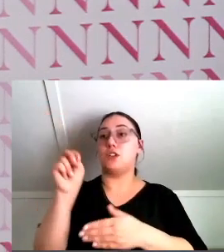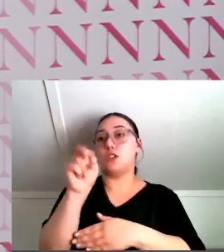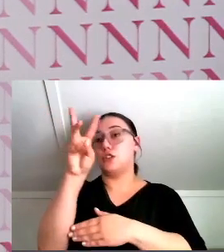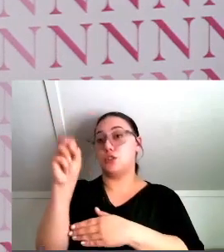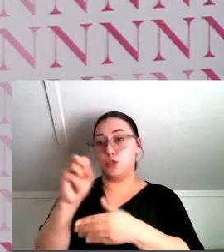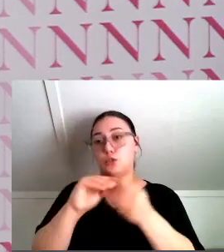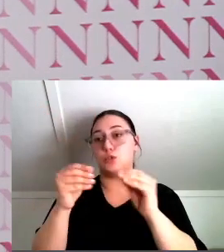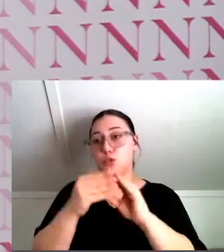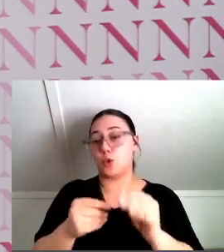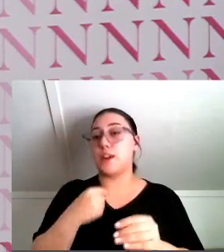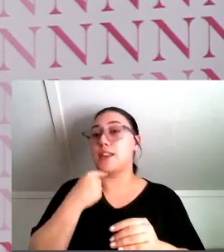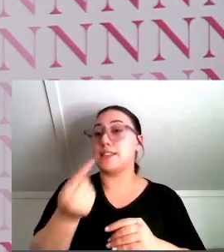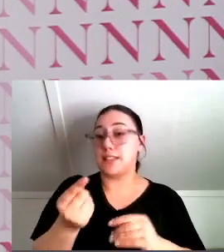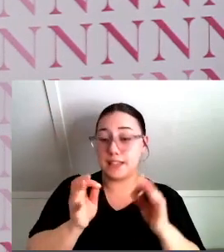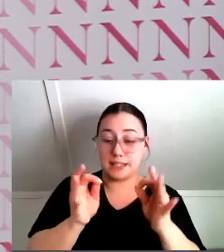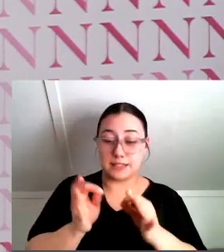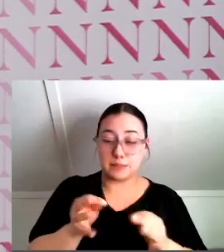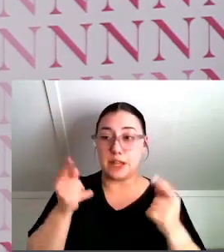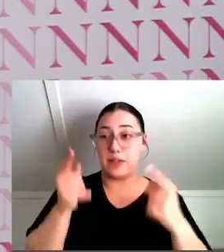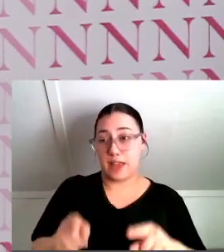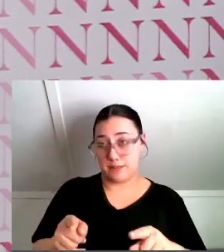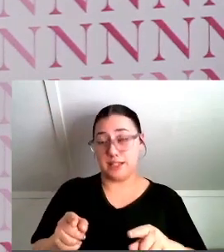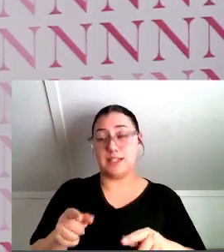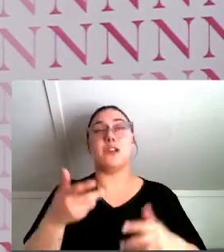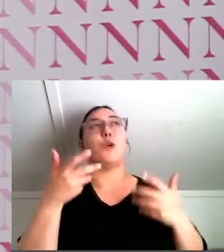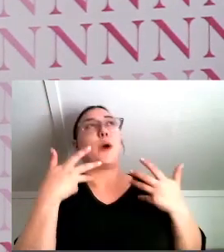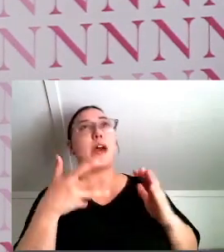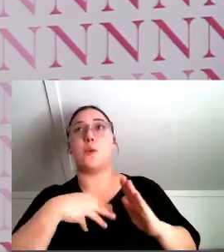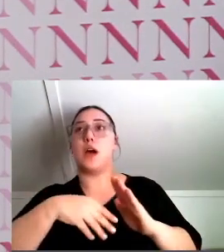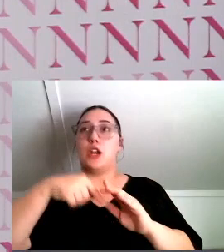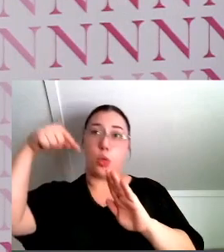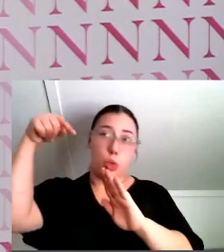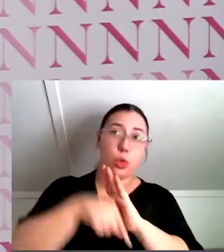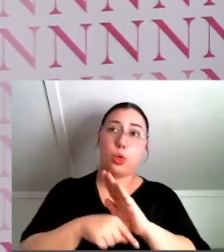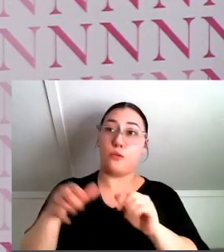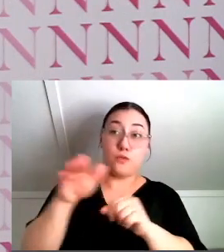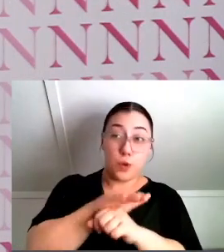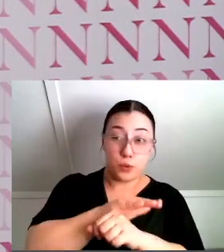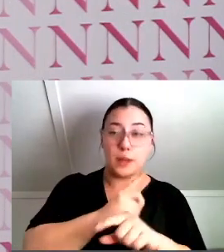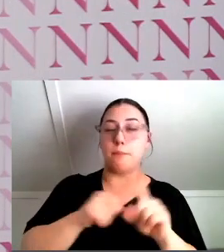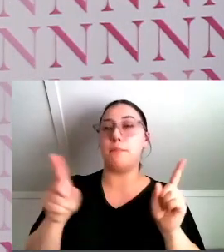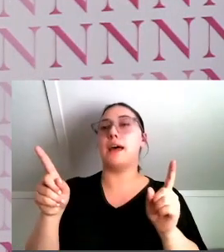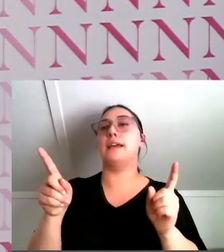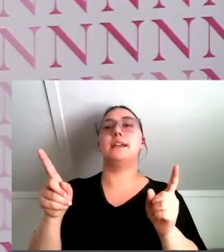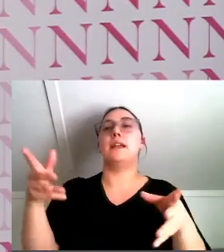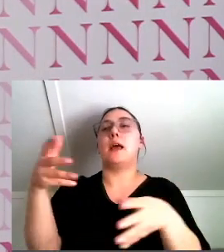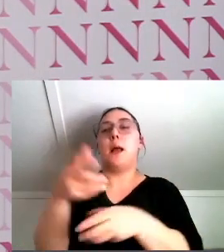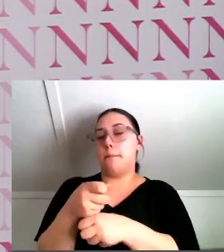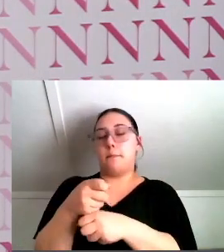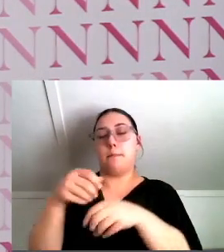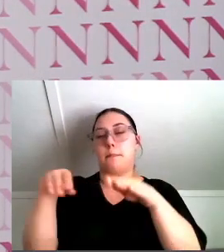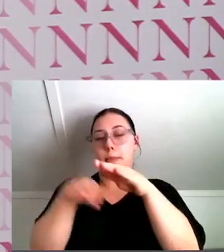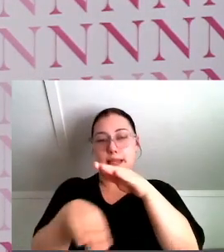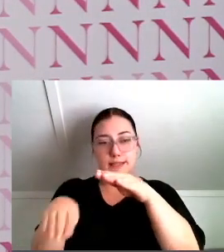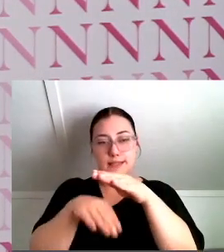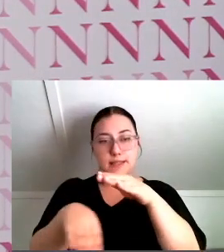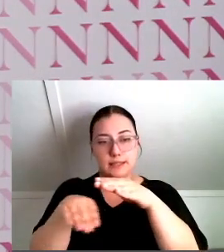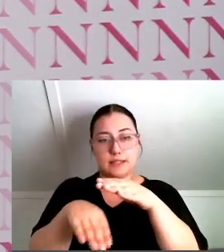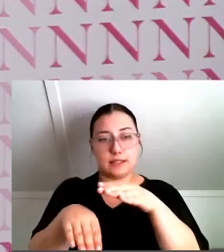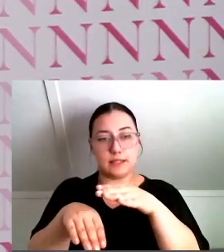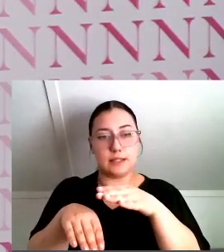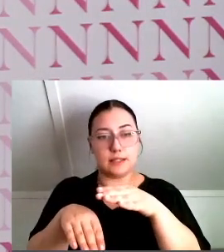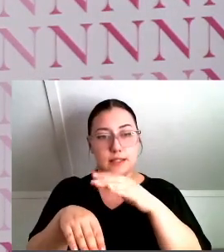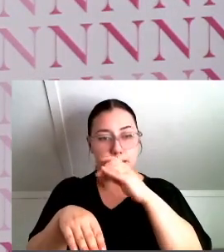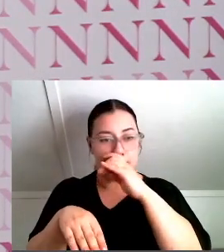try to go through the entirety of this story right now, the general narrative about why the property was turned over was that the Hunger for School, which